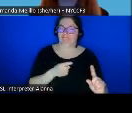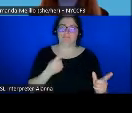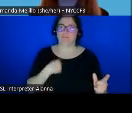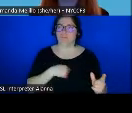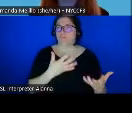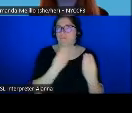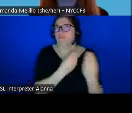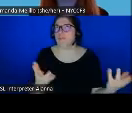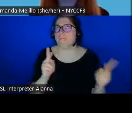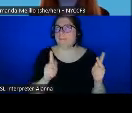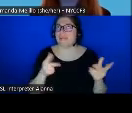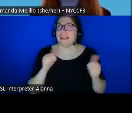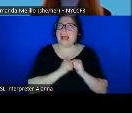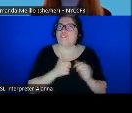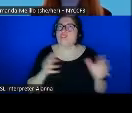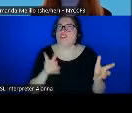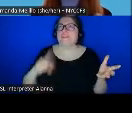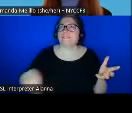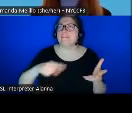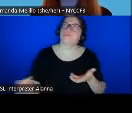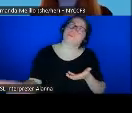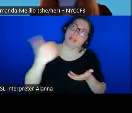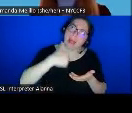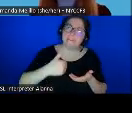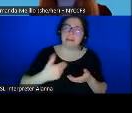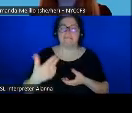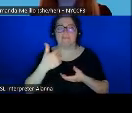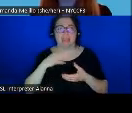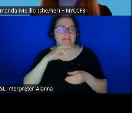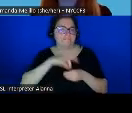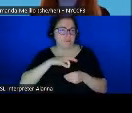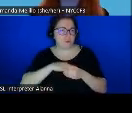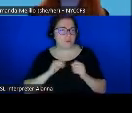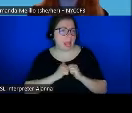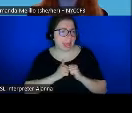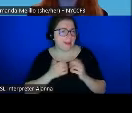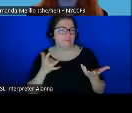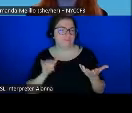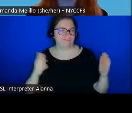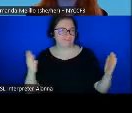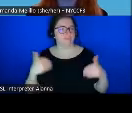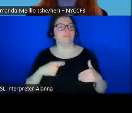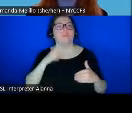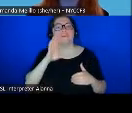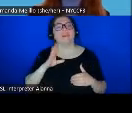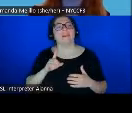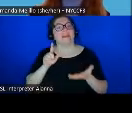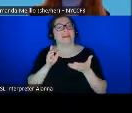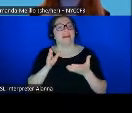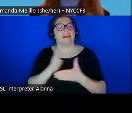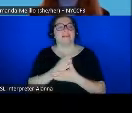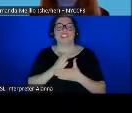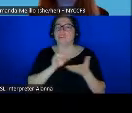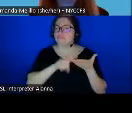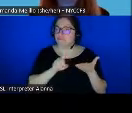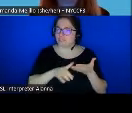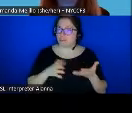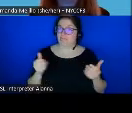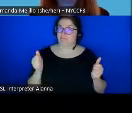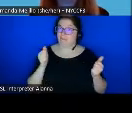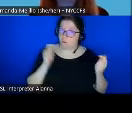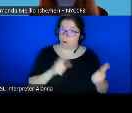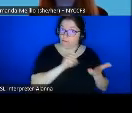people to register to vote uh we'll be sharing out those research findings from the research we're conducting this spring so that highly engaged